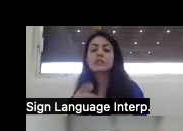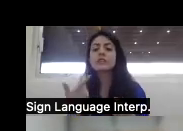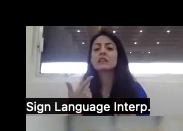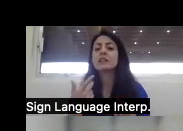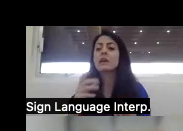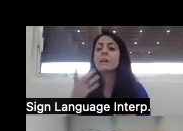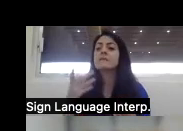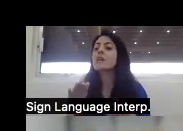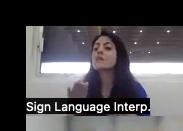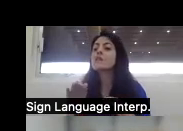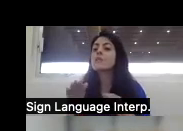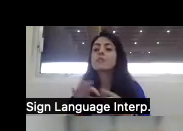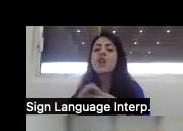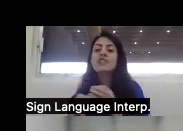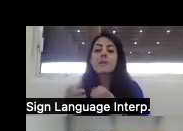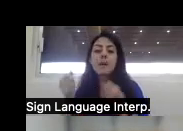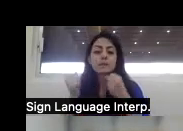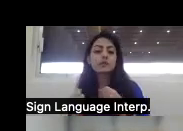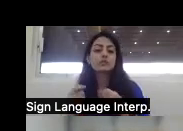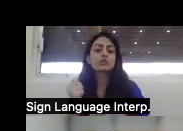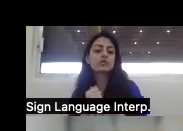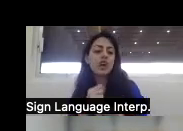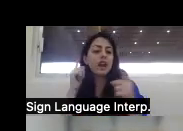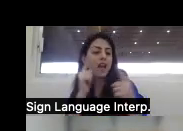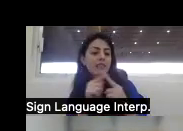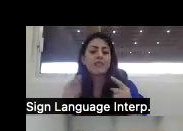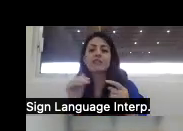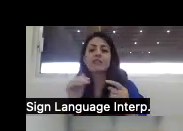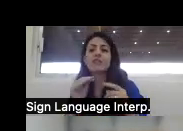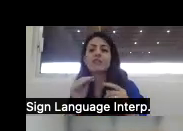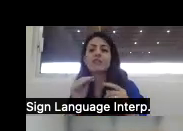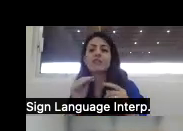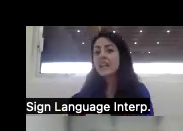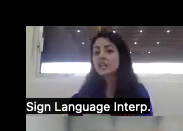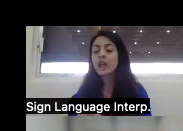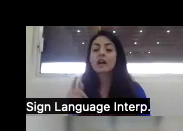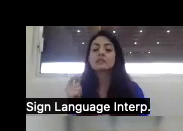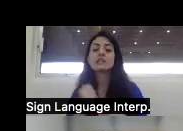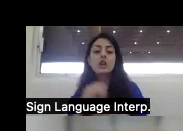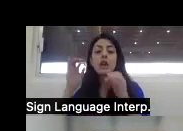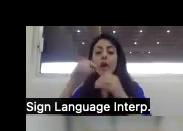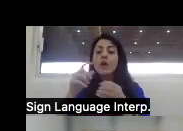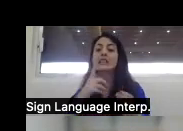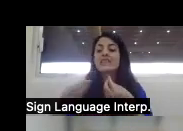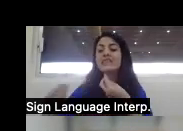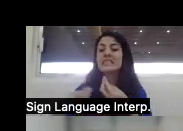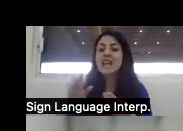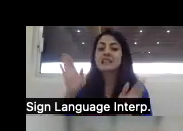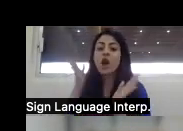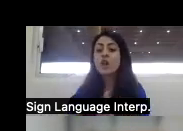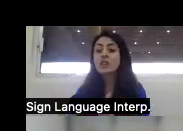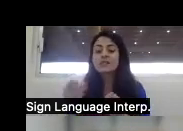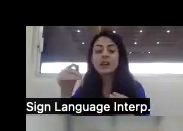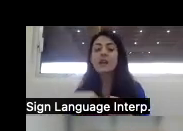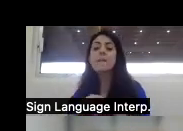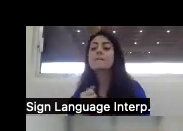I report some figures from Palestine showing really the extent of the exclusion errors of those